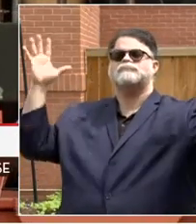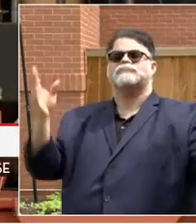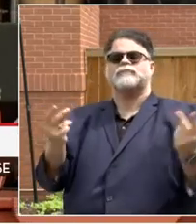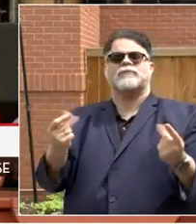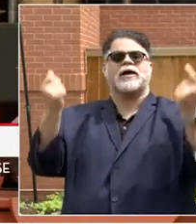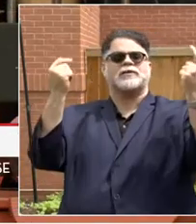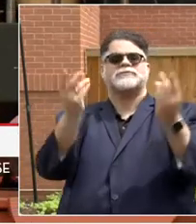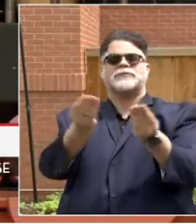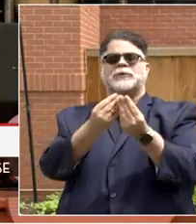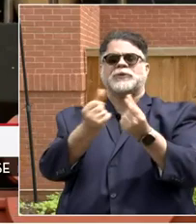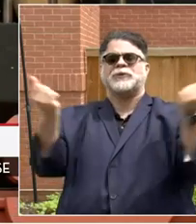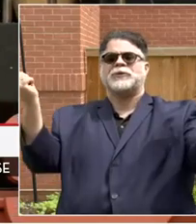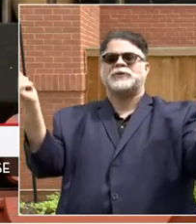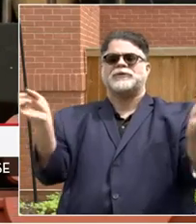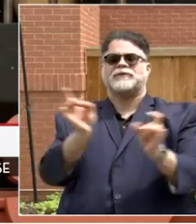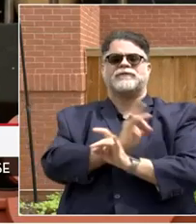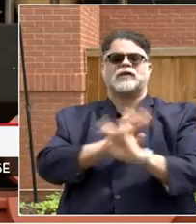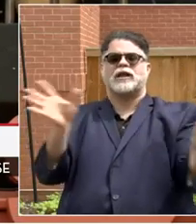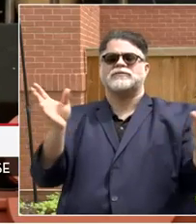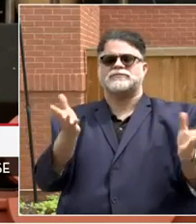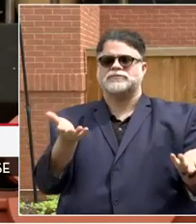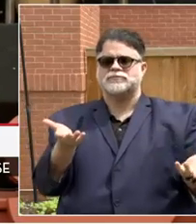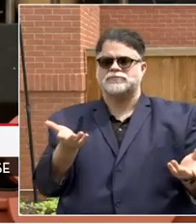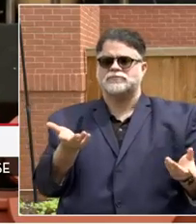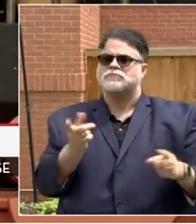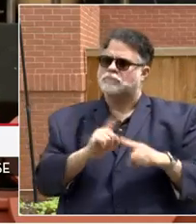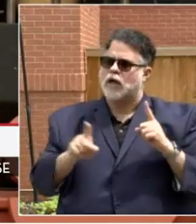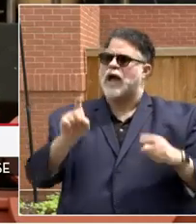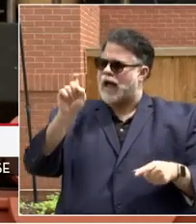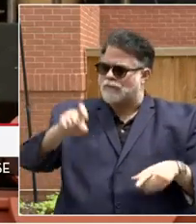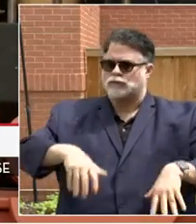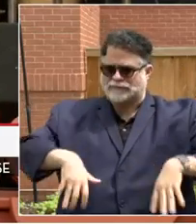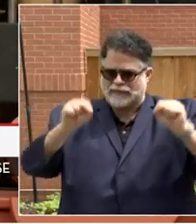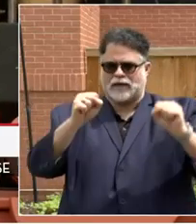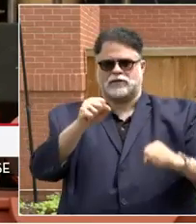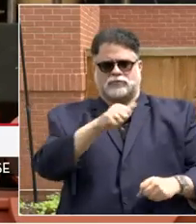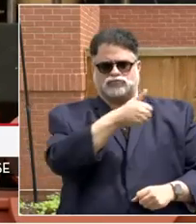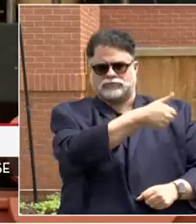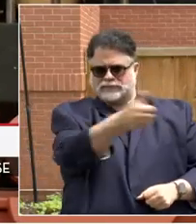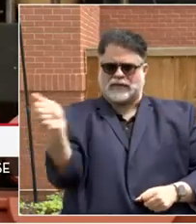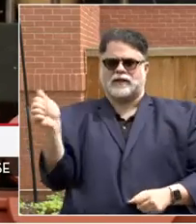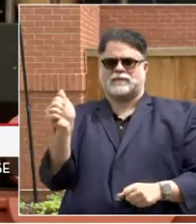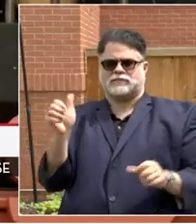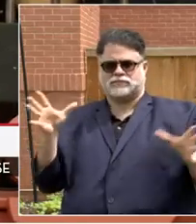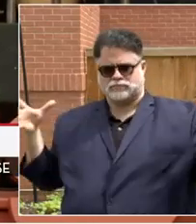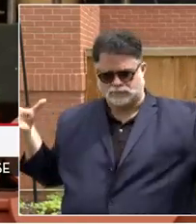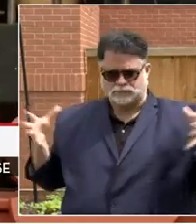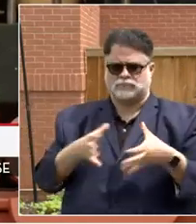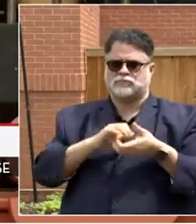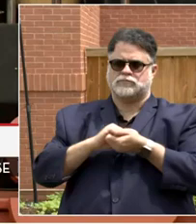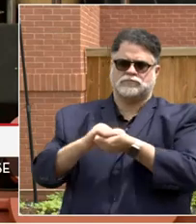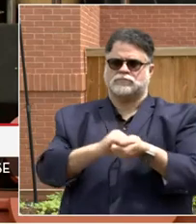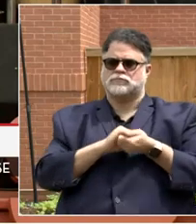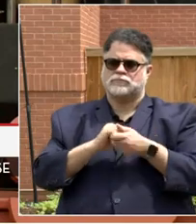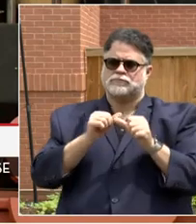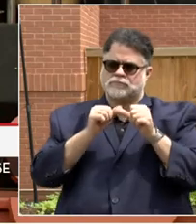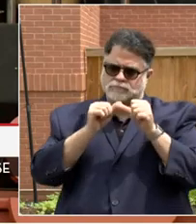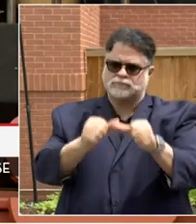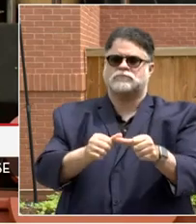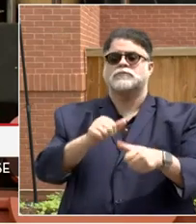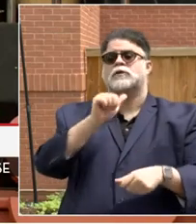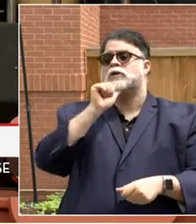we all know it takes all of us. It takes the community, it takes families, it takes our nonprofits, it